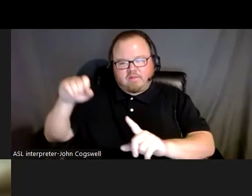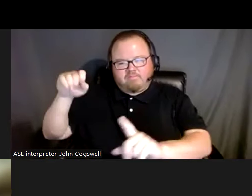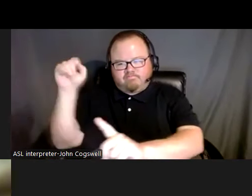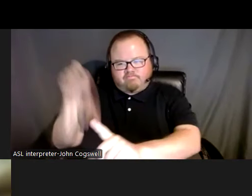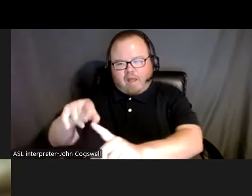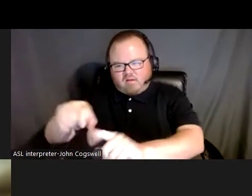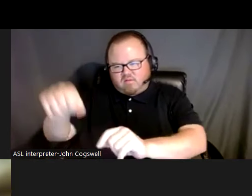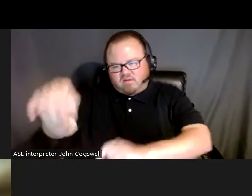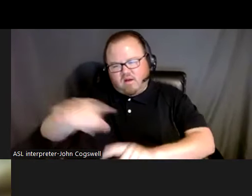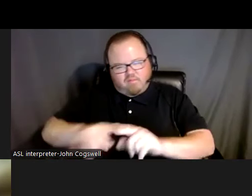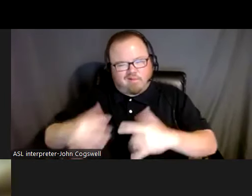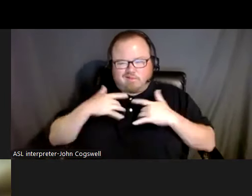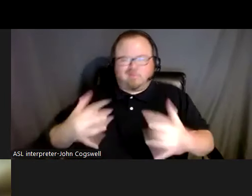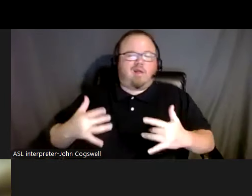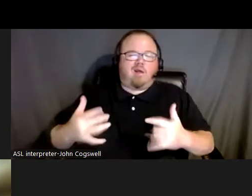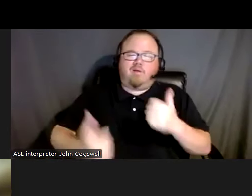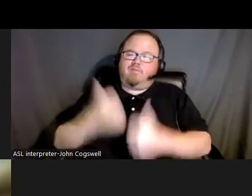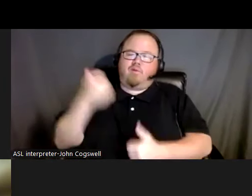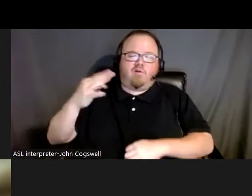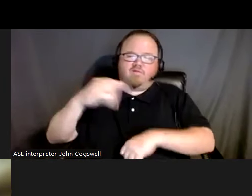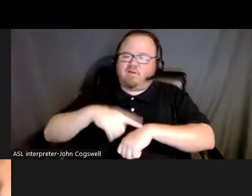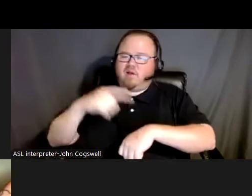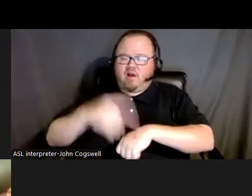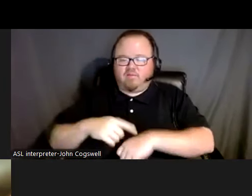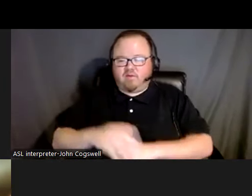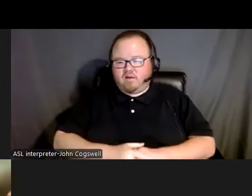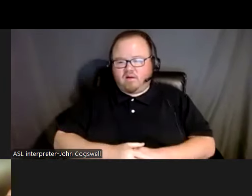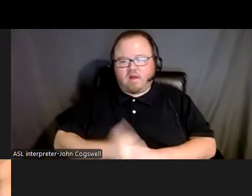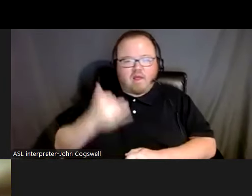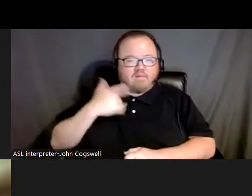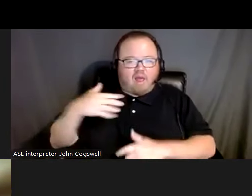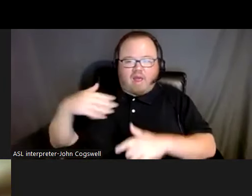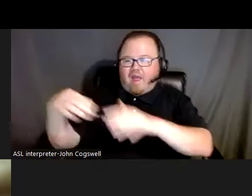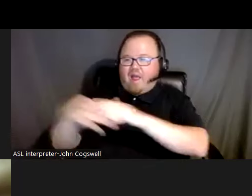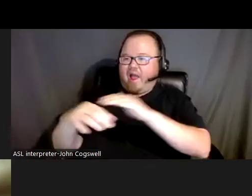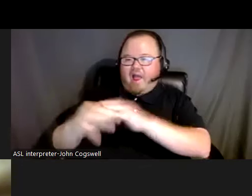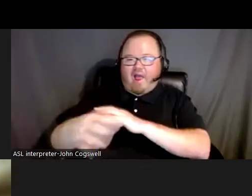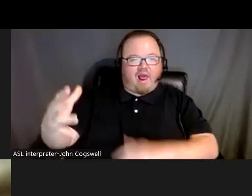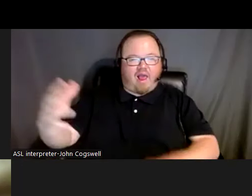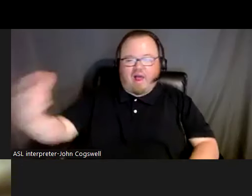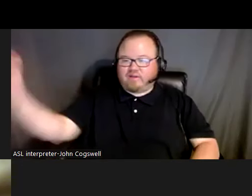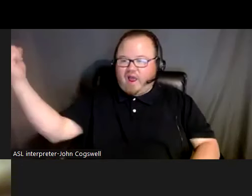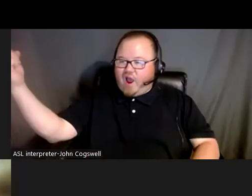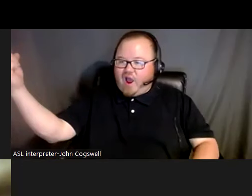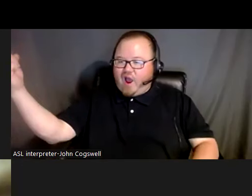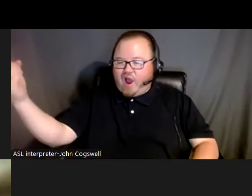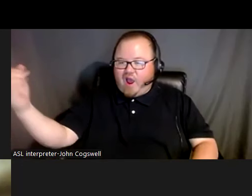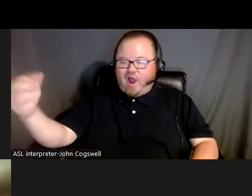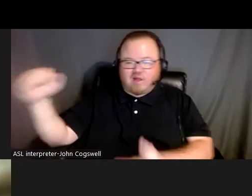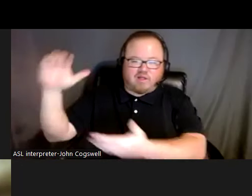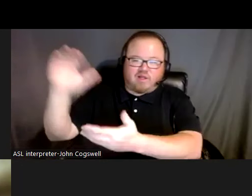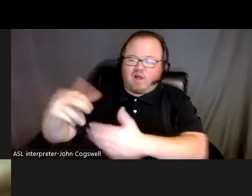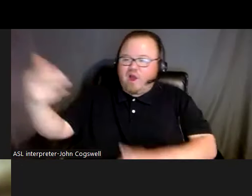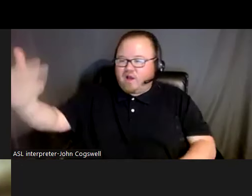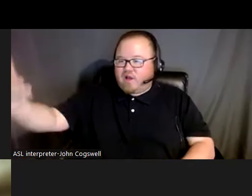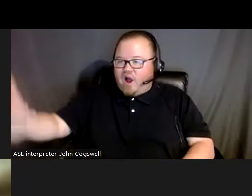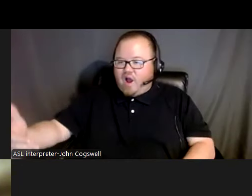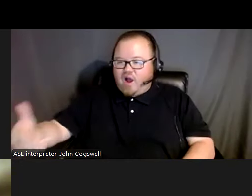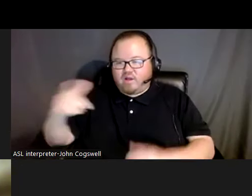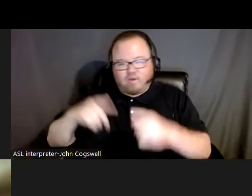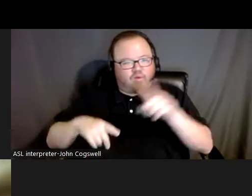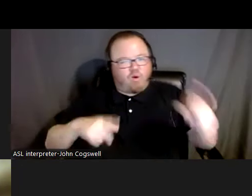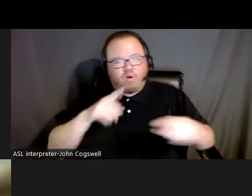lot of times we think that if we take away access to this, if we take away the guns, they're going to go to the bridge.